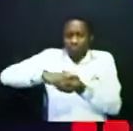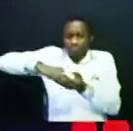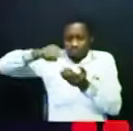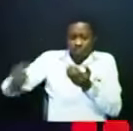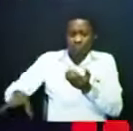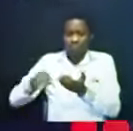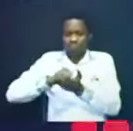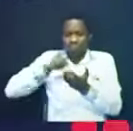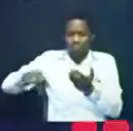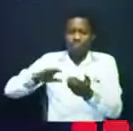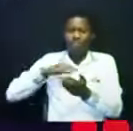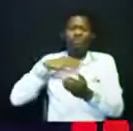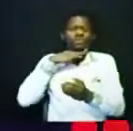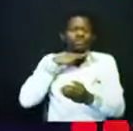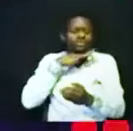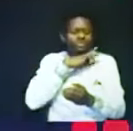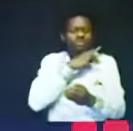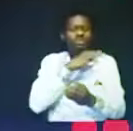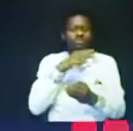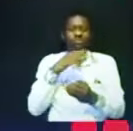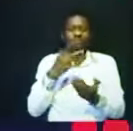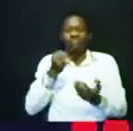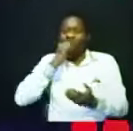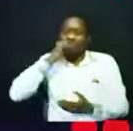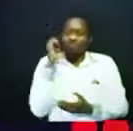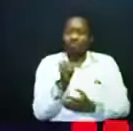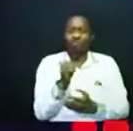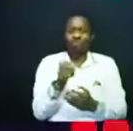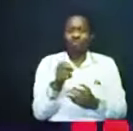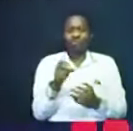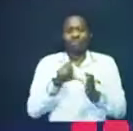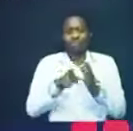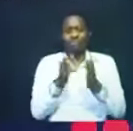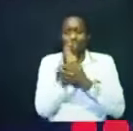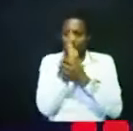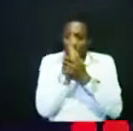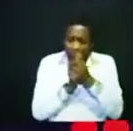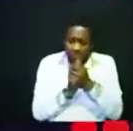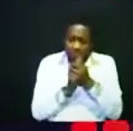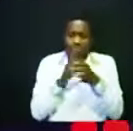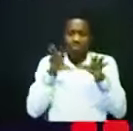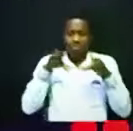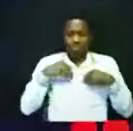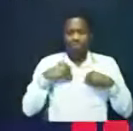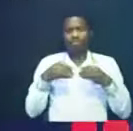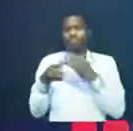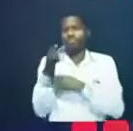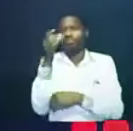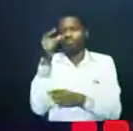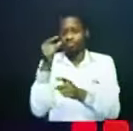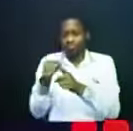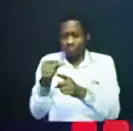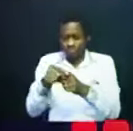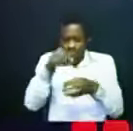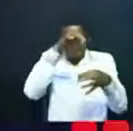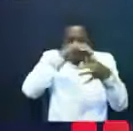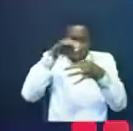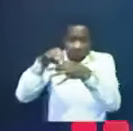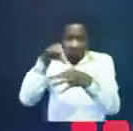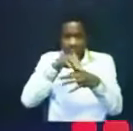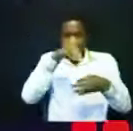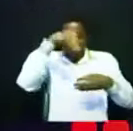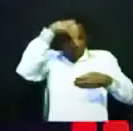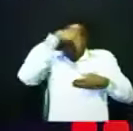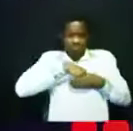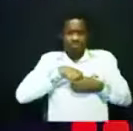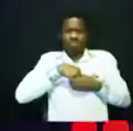that is so prevalent, and humbly accept the word planted in you, which can save your